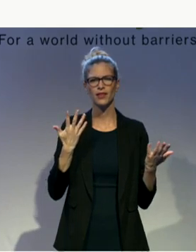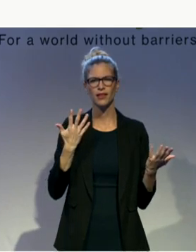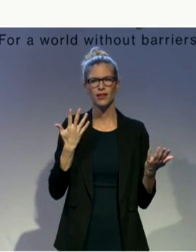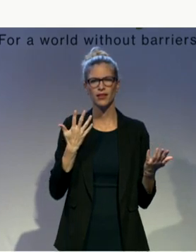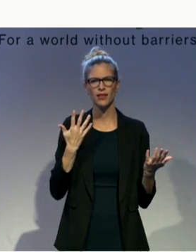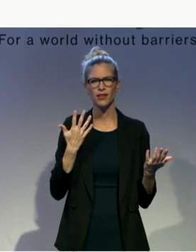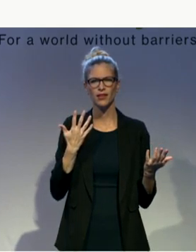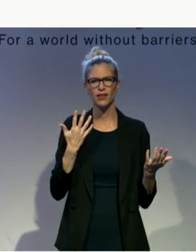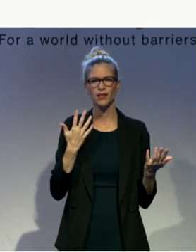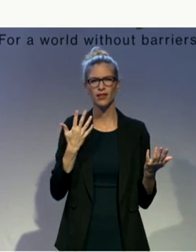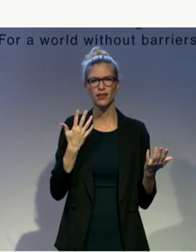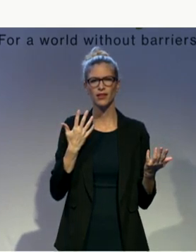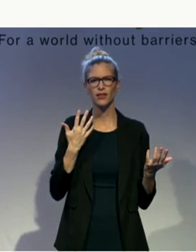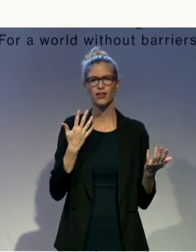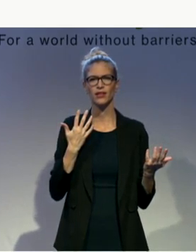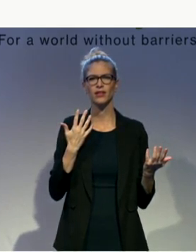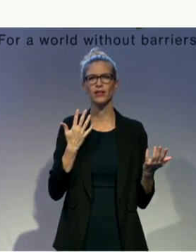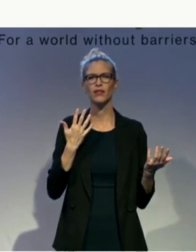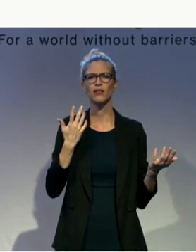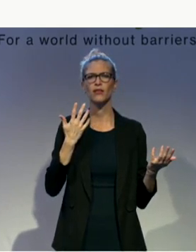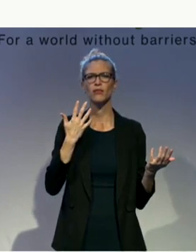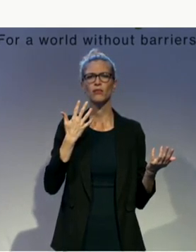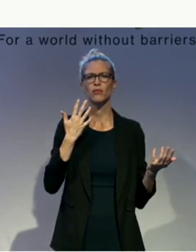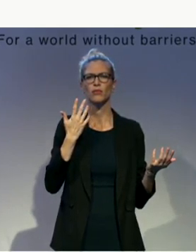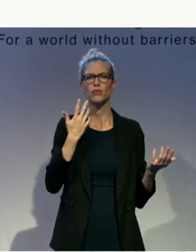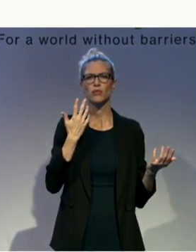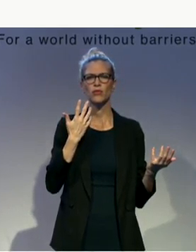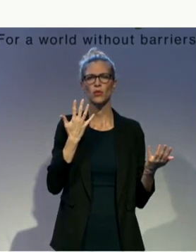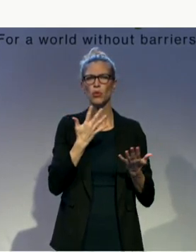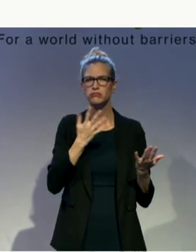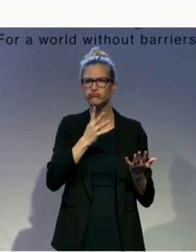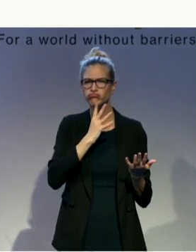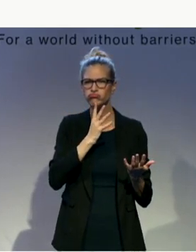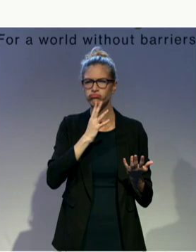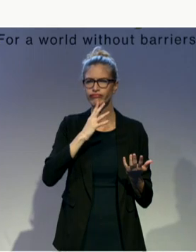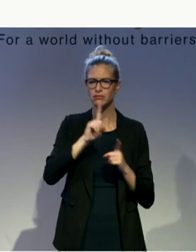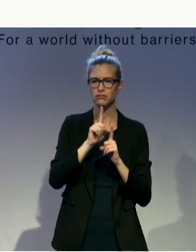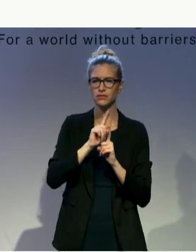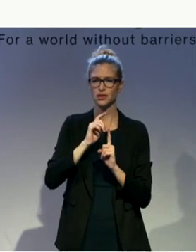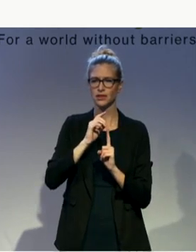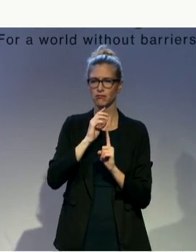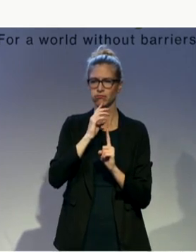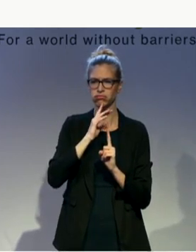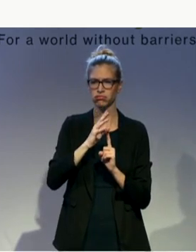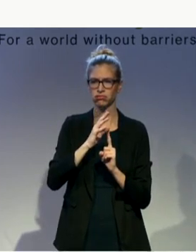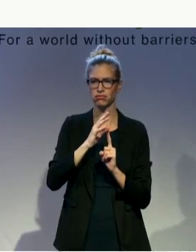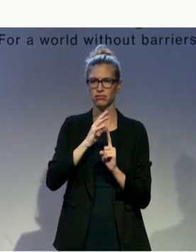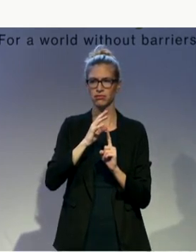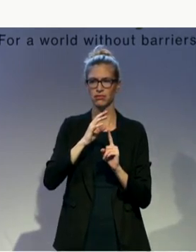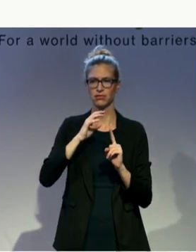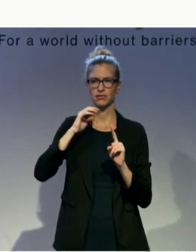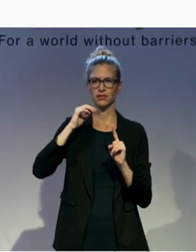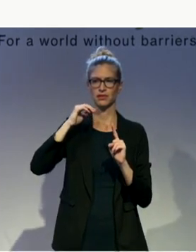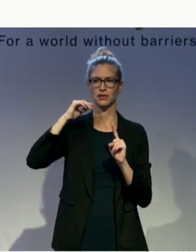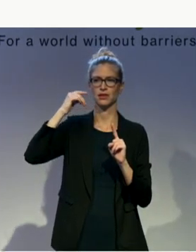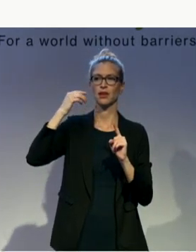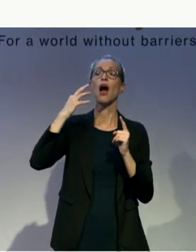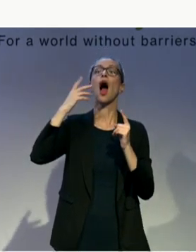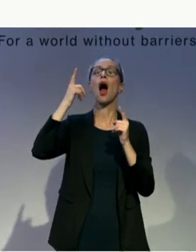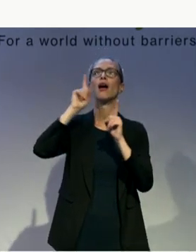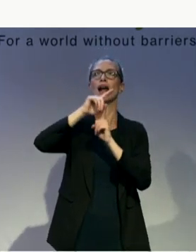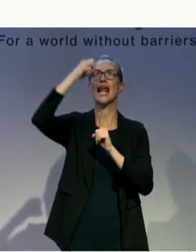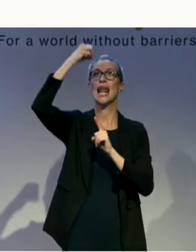I do not know. You don't know, you don't get to ask the question. No, I'm slightly joking. This is a question that